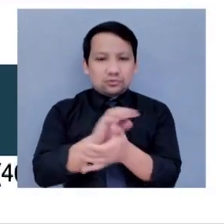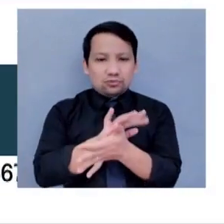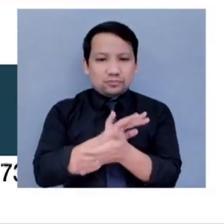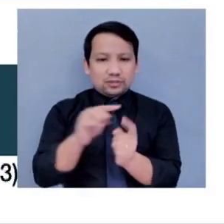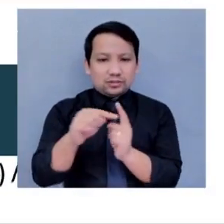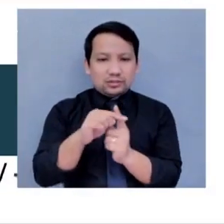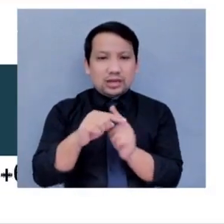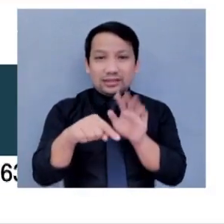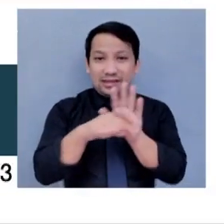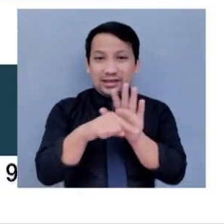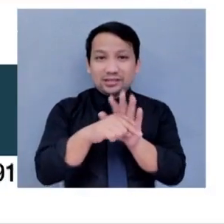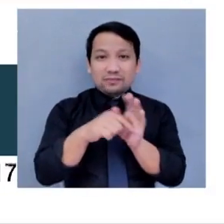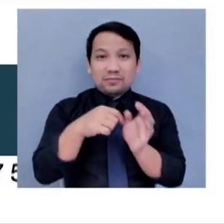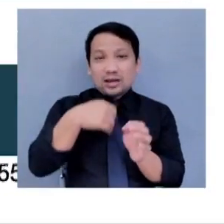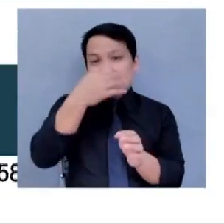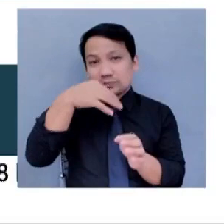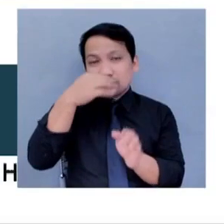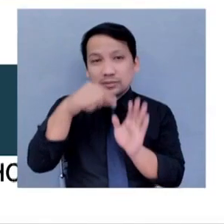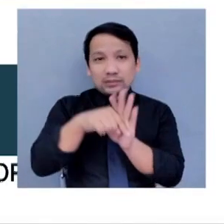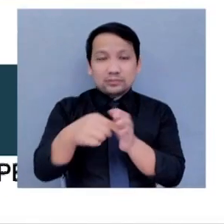negative COVID tests for